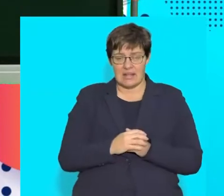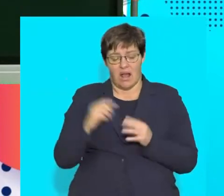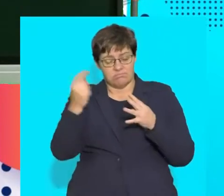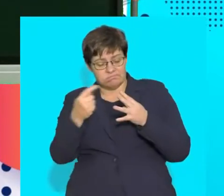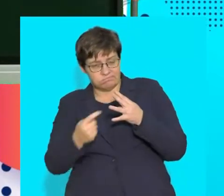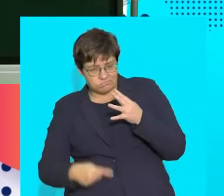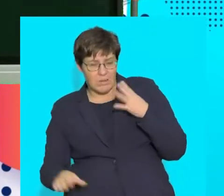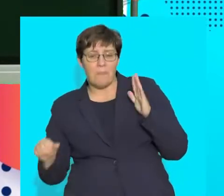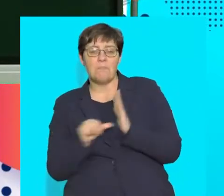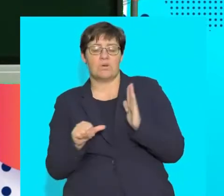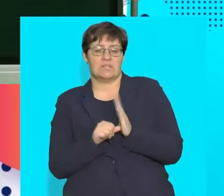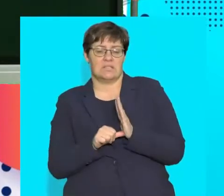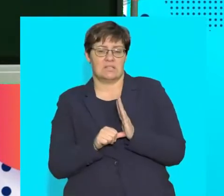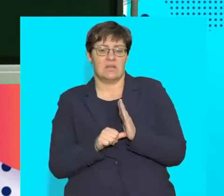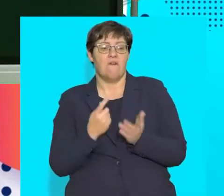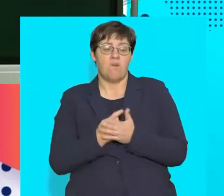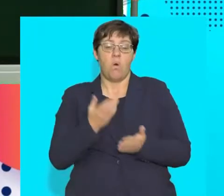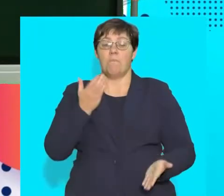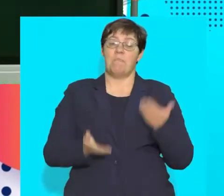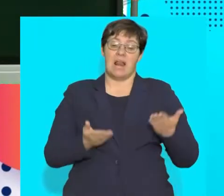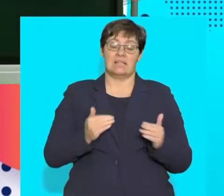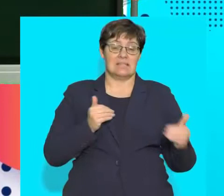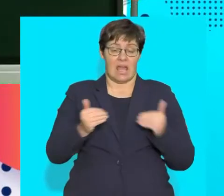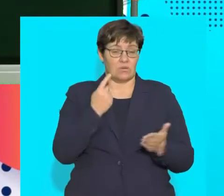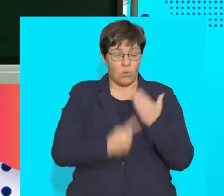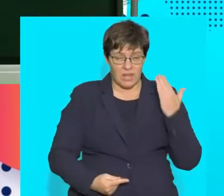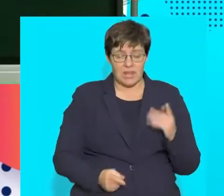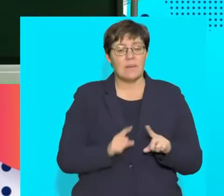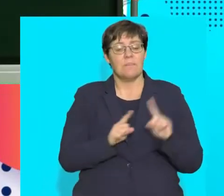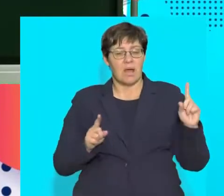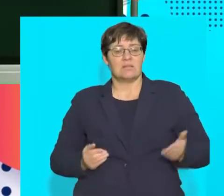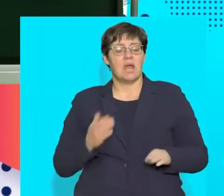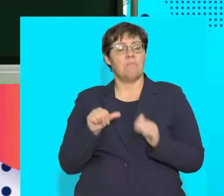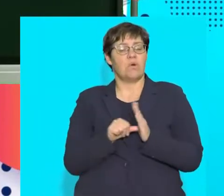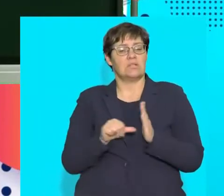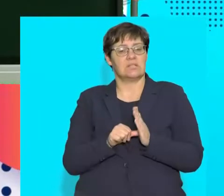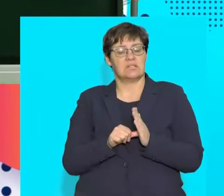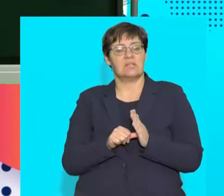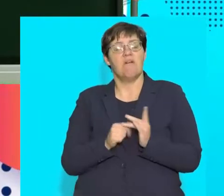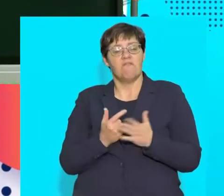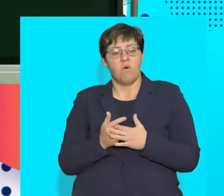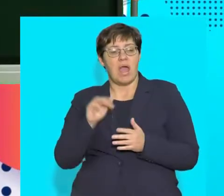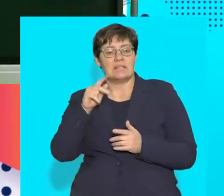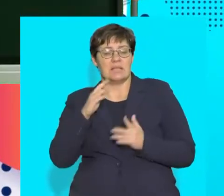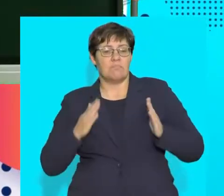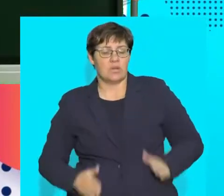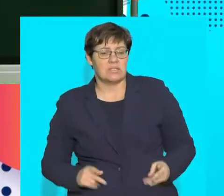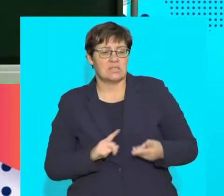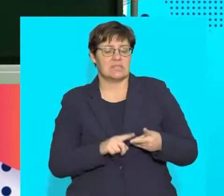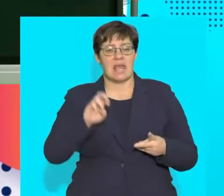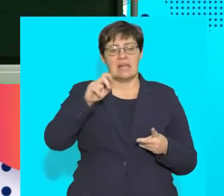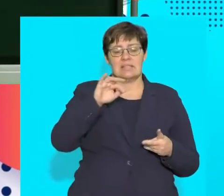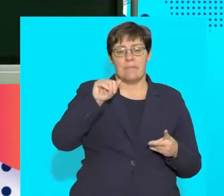all crucial for not just a balanced diet, but important in production of antibodies, production of